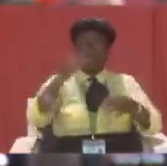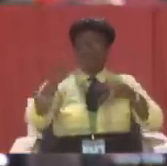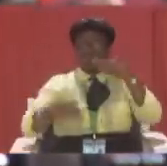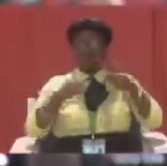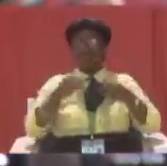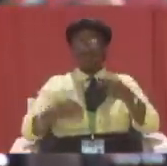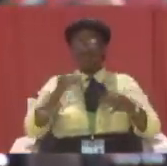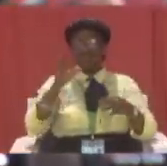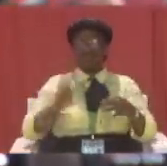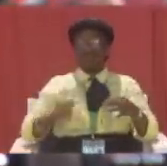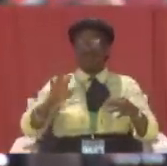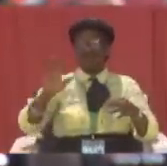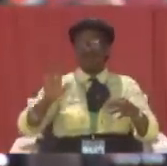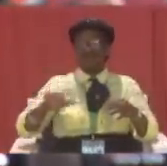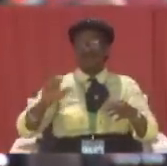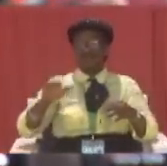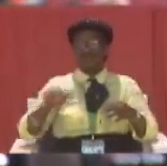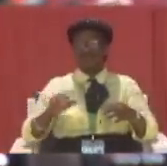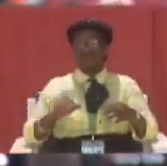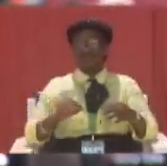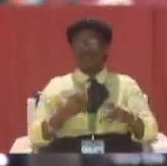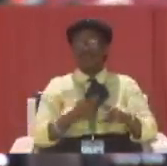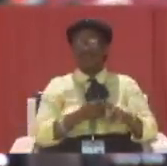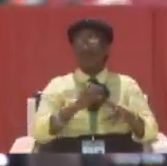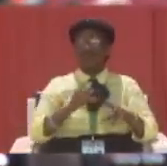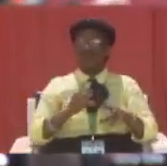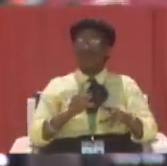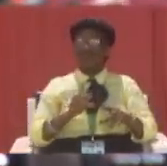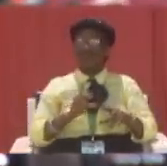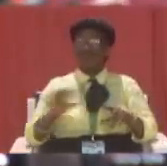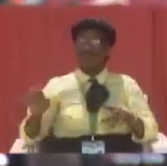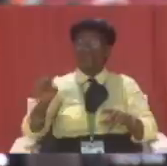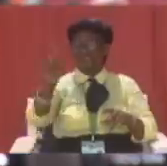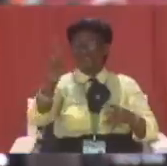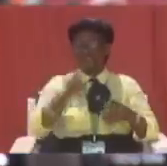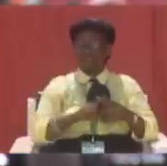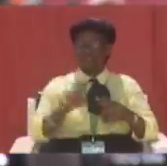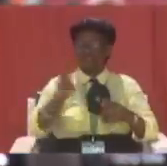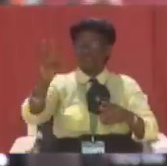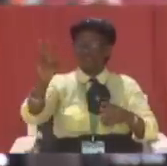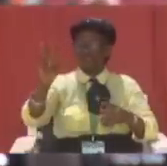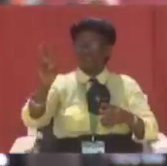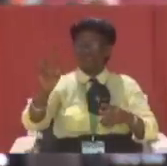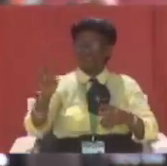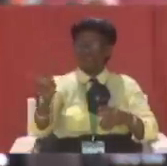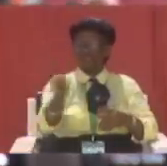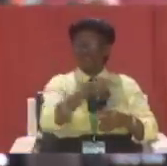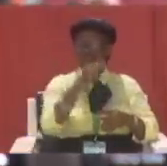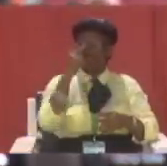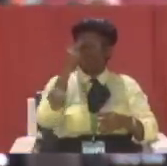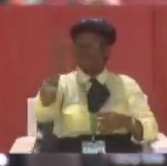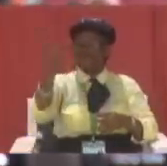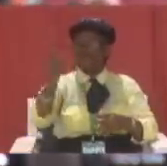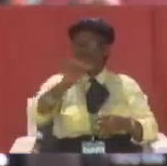from verse 11 to 16, John 15, 11 to 16, you see a man